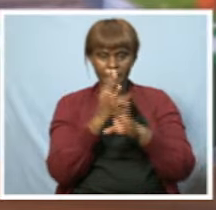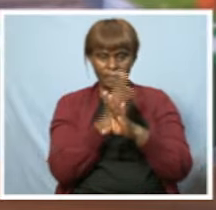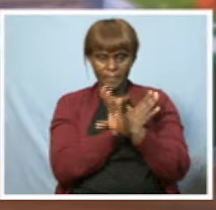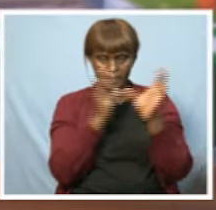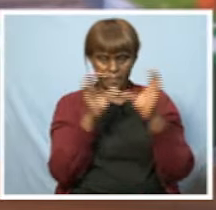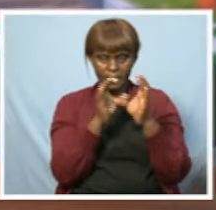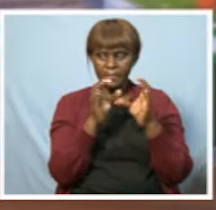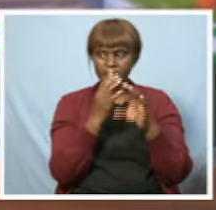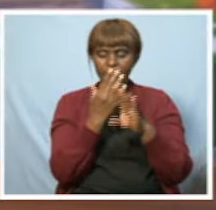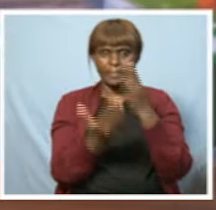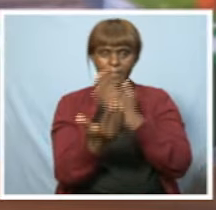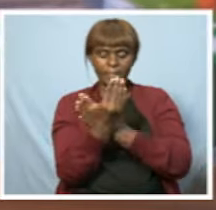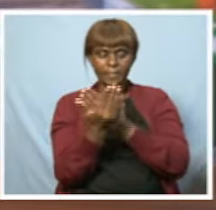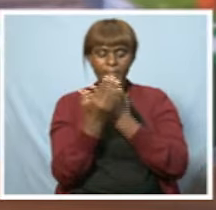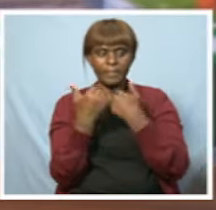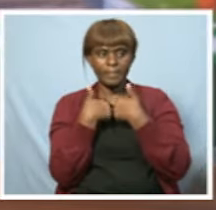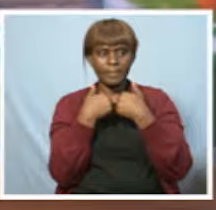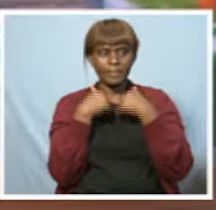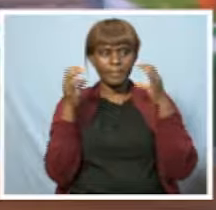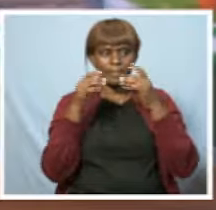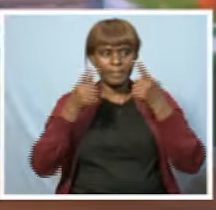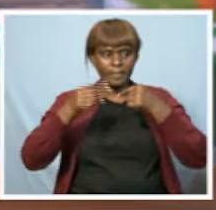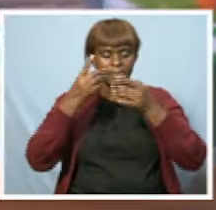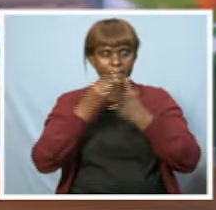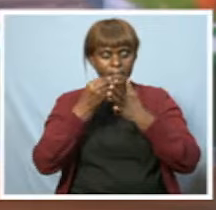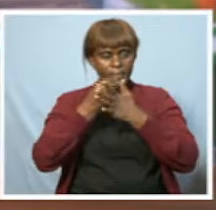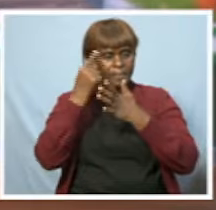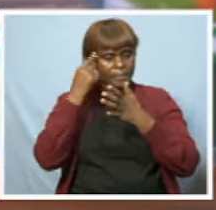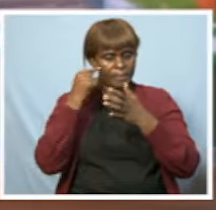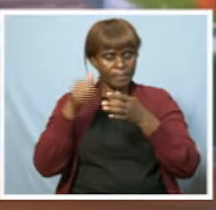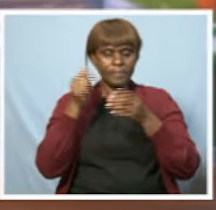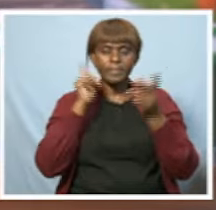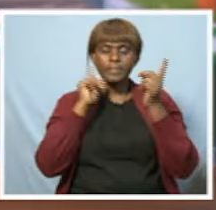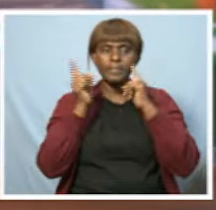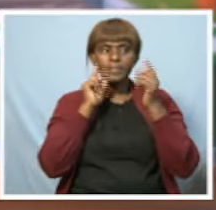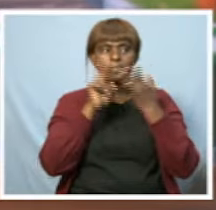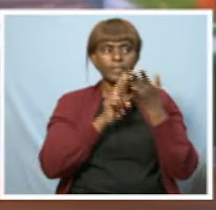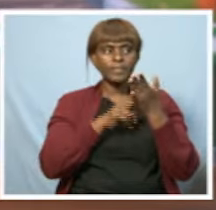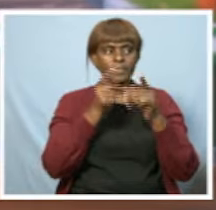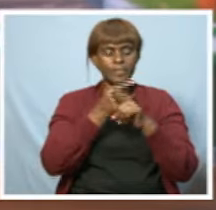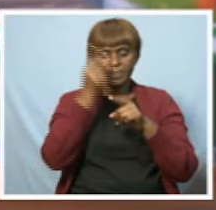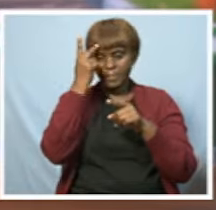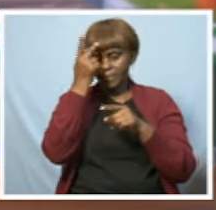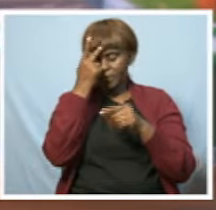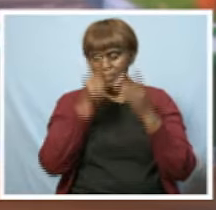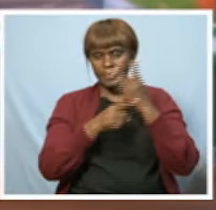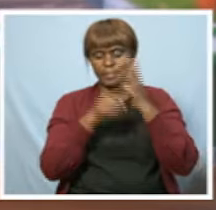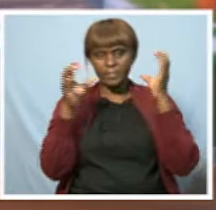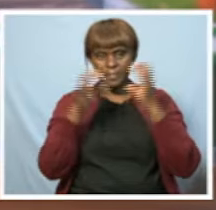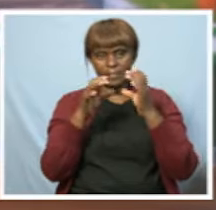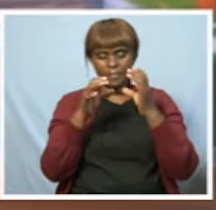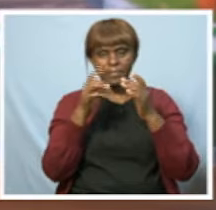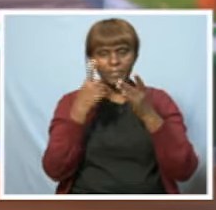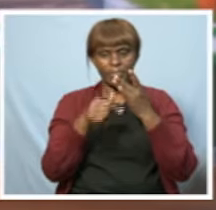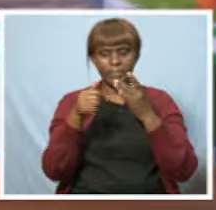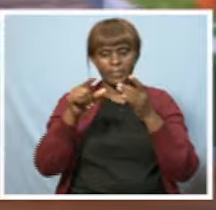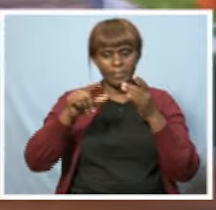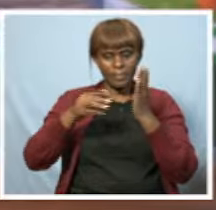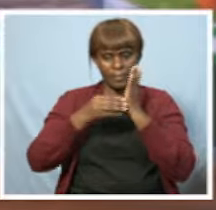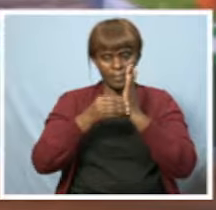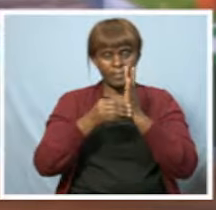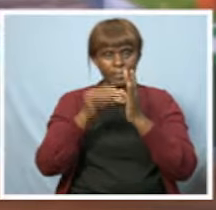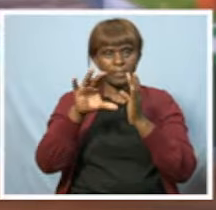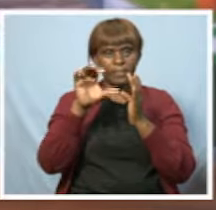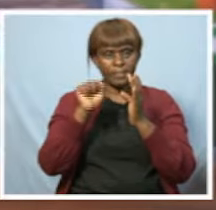committee. Earlier in the morning, the Committee on Local Government Accounts did receive submissions from Petaoke Town Council that was led by the